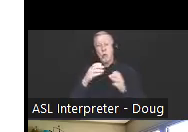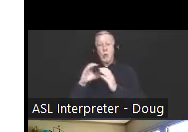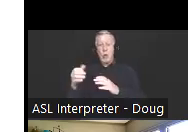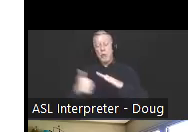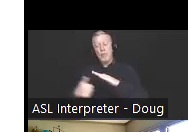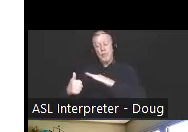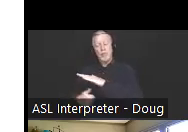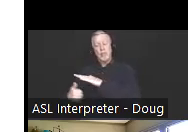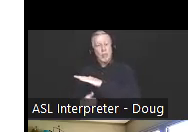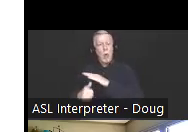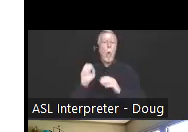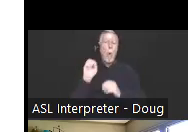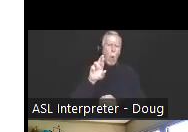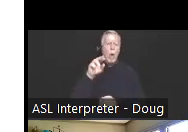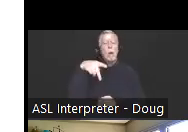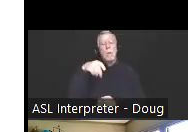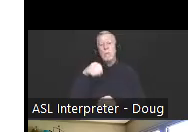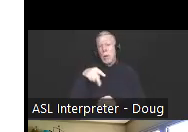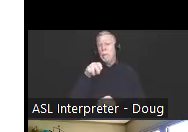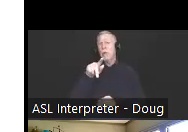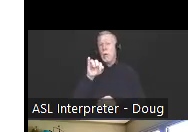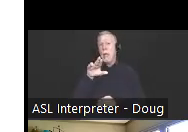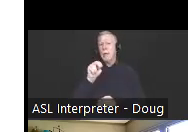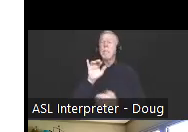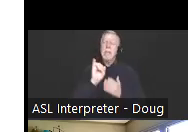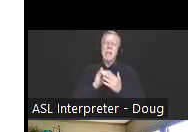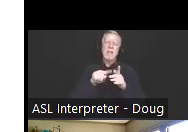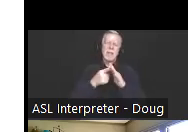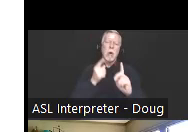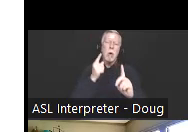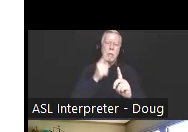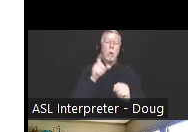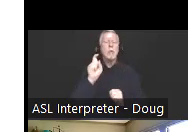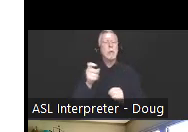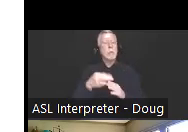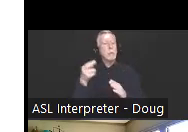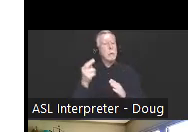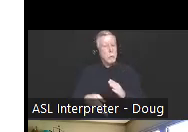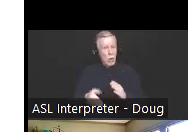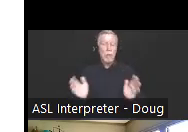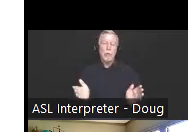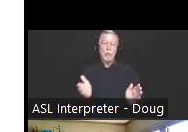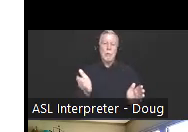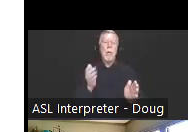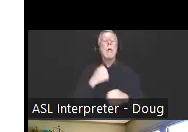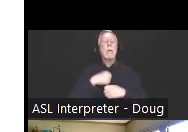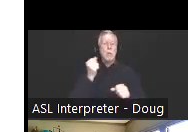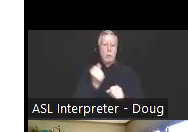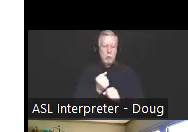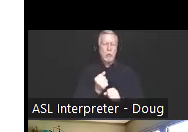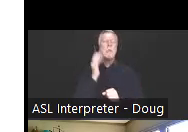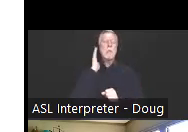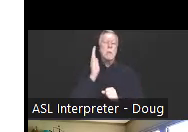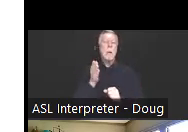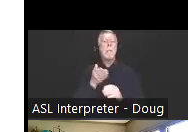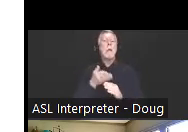starting point. You need to be result driven, that this is going to help us produce some outcome or result that's important,